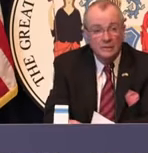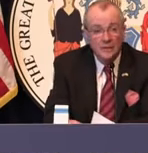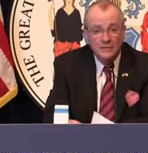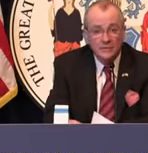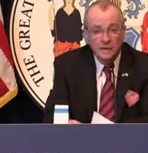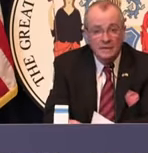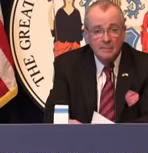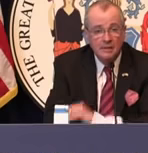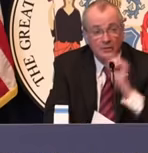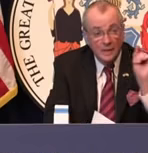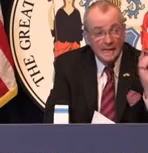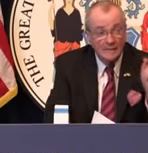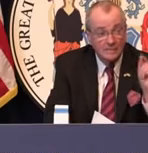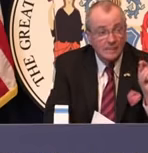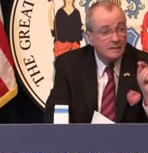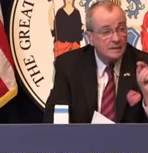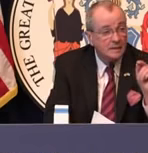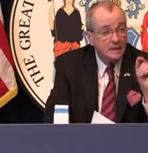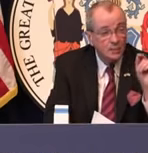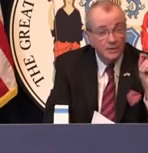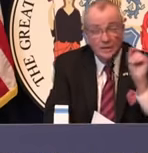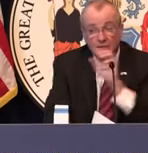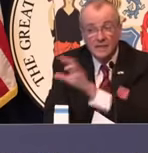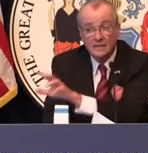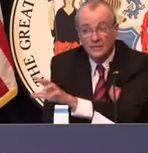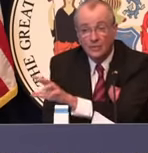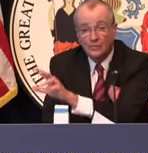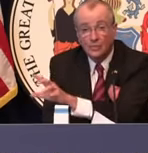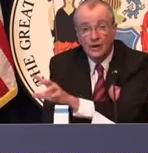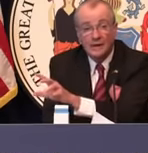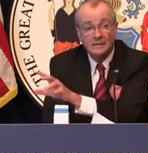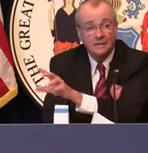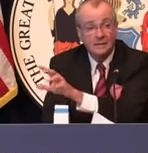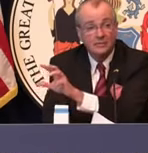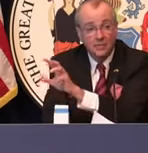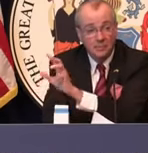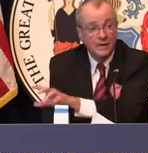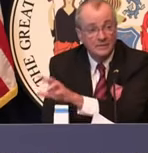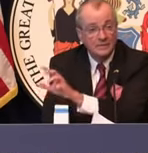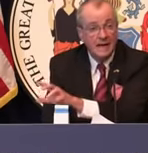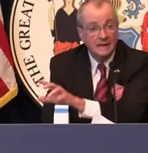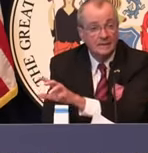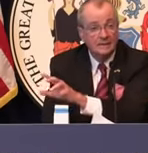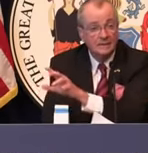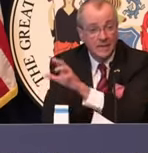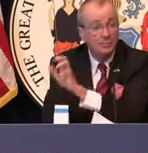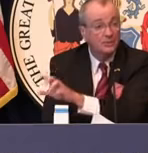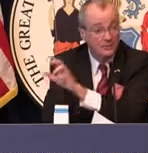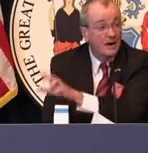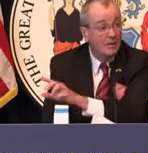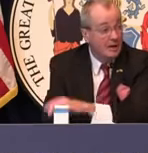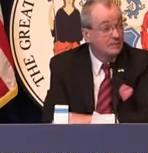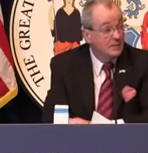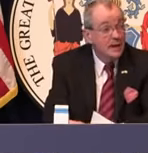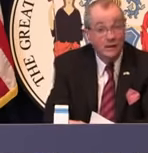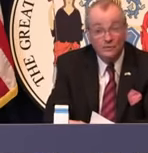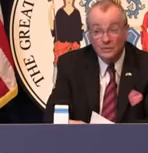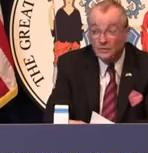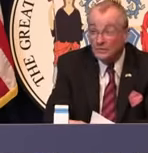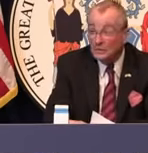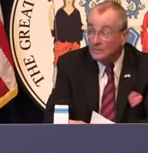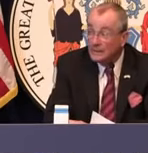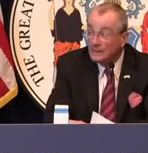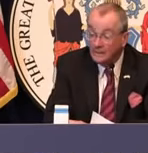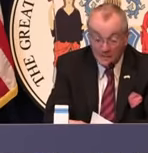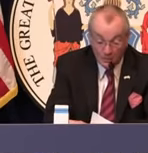midst of this pandemic. So it had to be done without taking folks away from the point of attack, trying to put the fire out in the house,